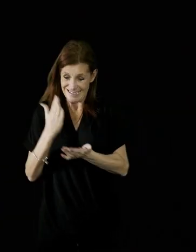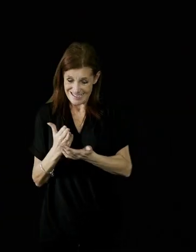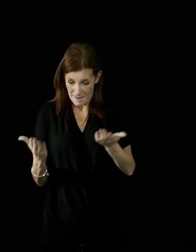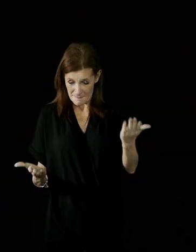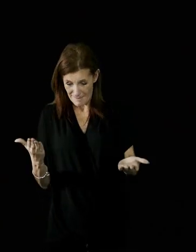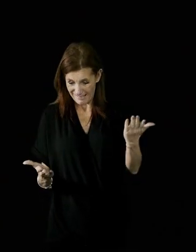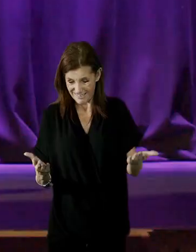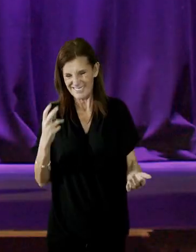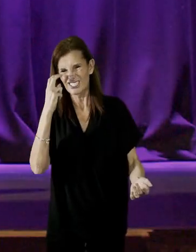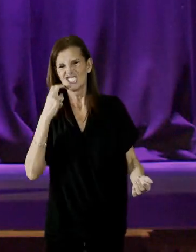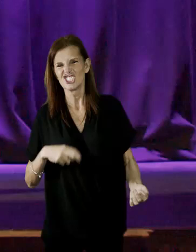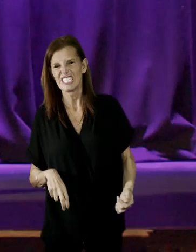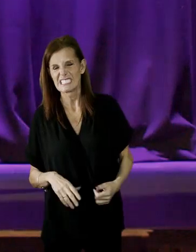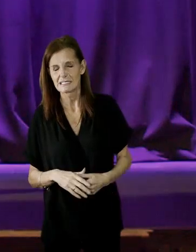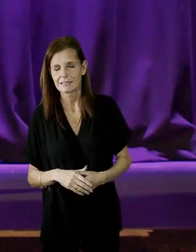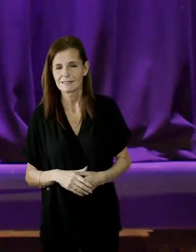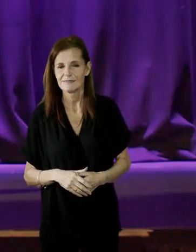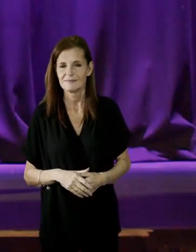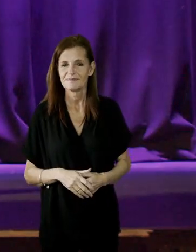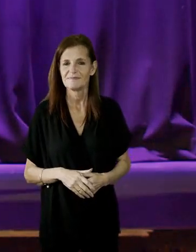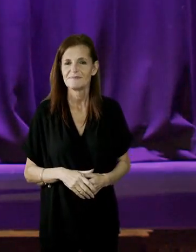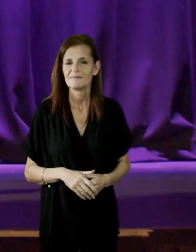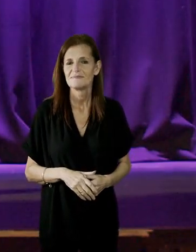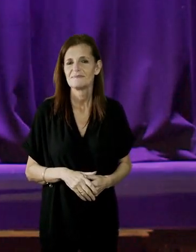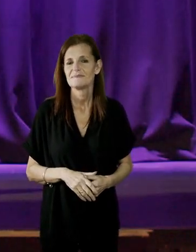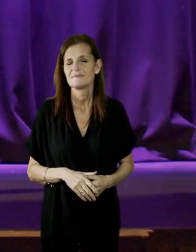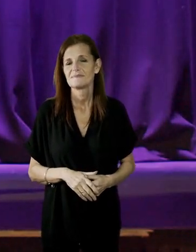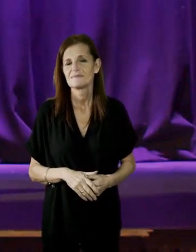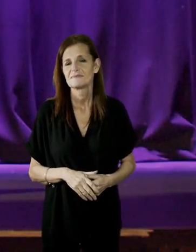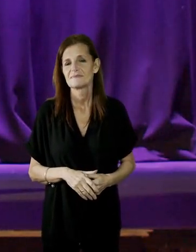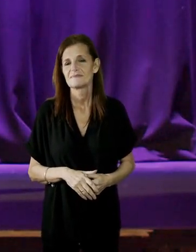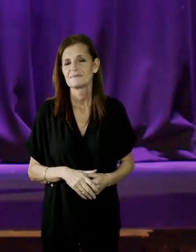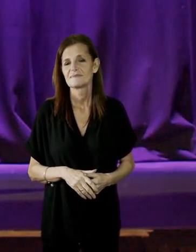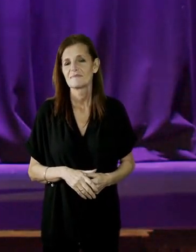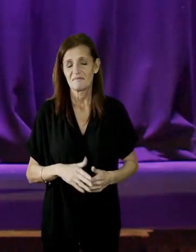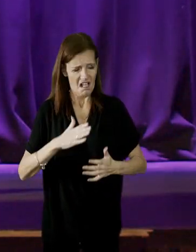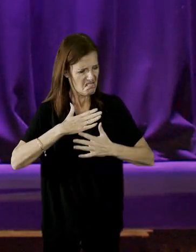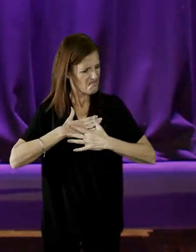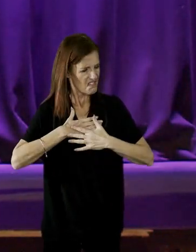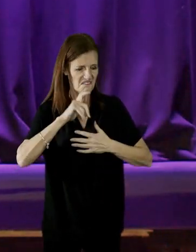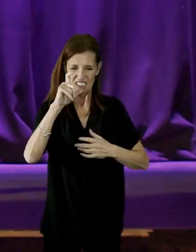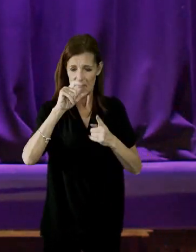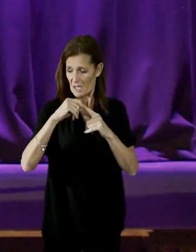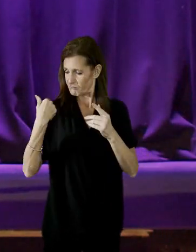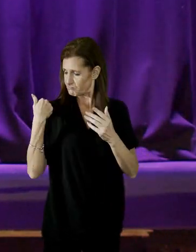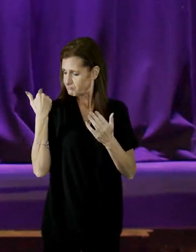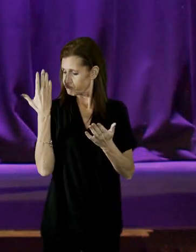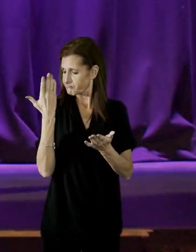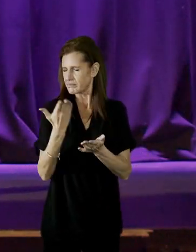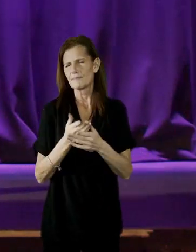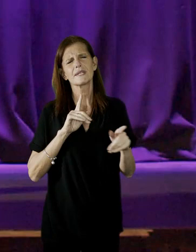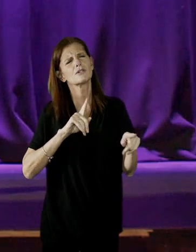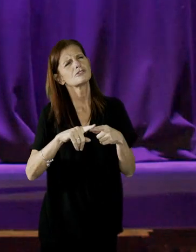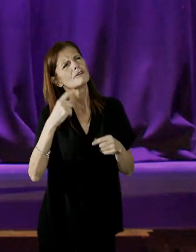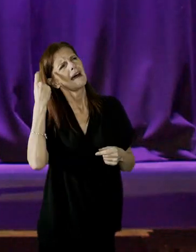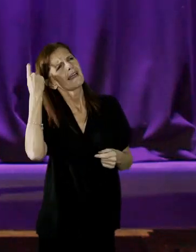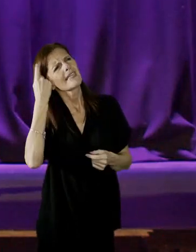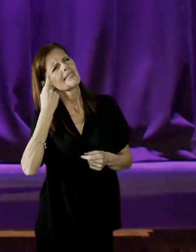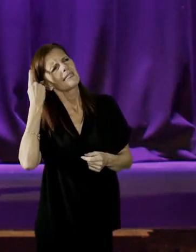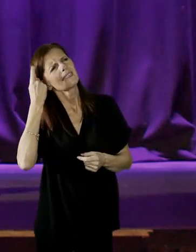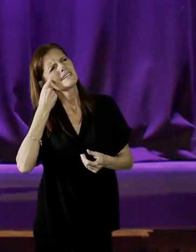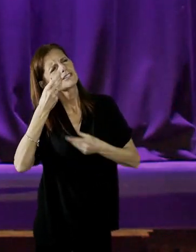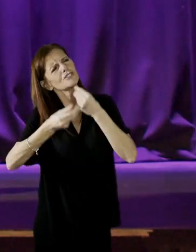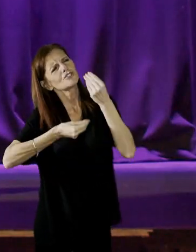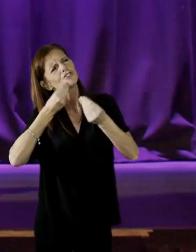fun. I love cerebral palsy. As I said, I've had it a long time. I was trying to think about sort of stories that would be